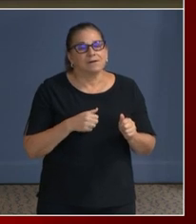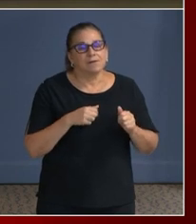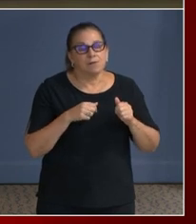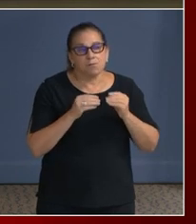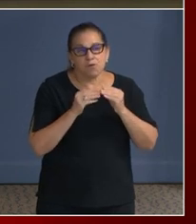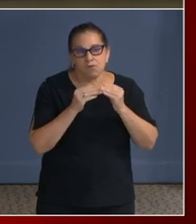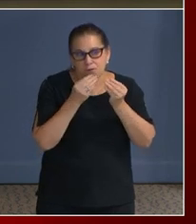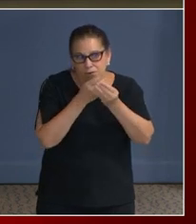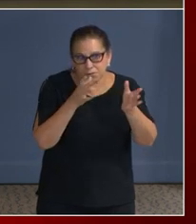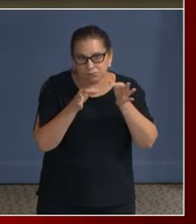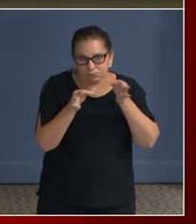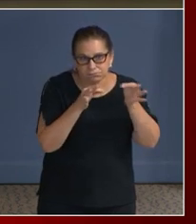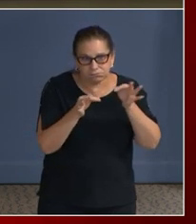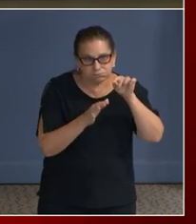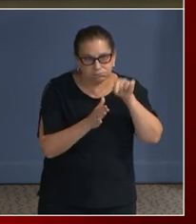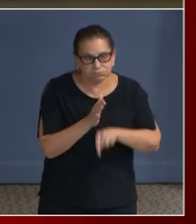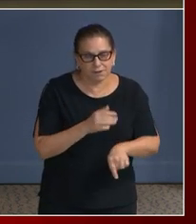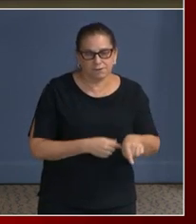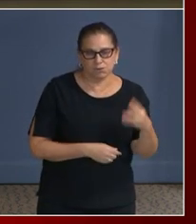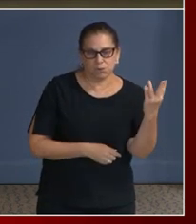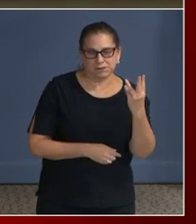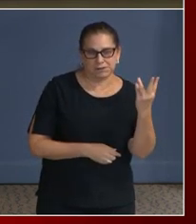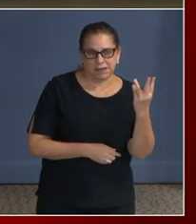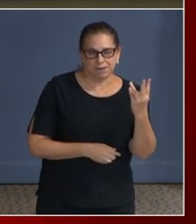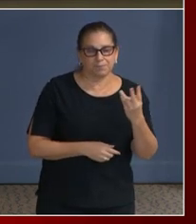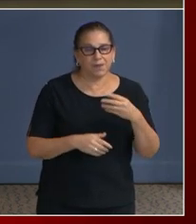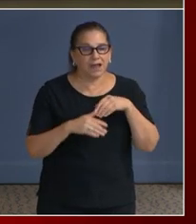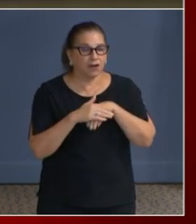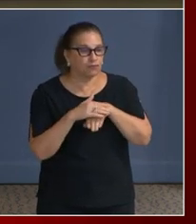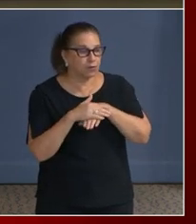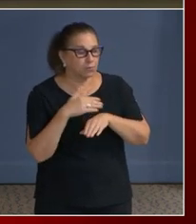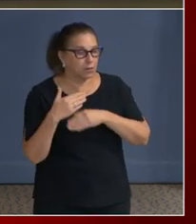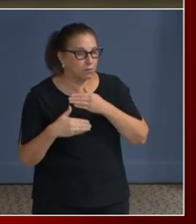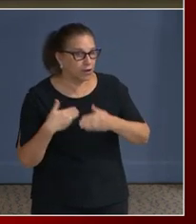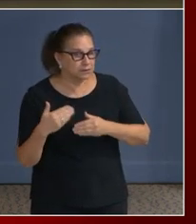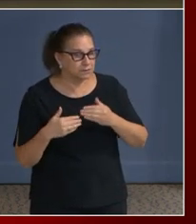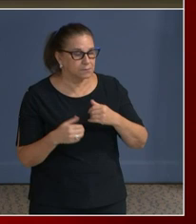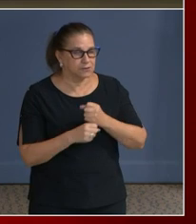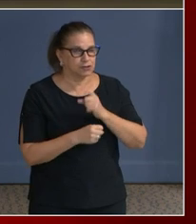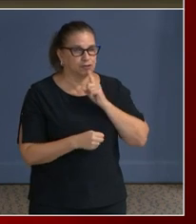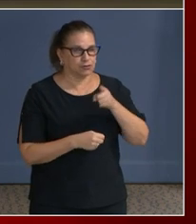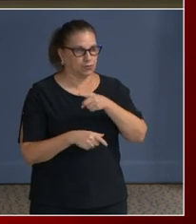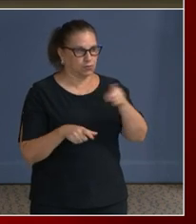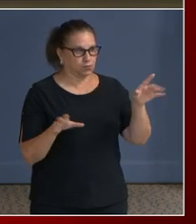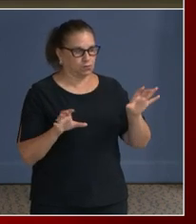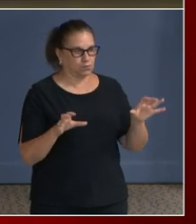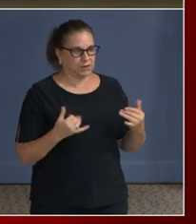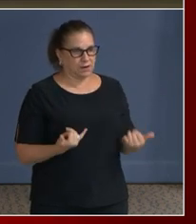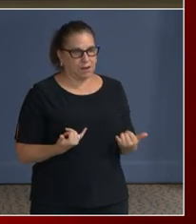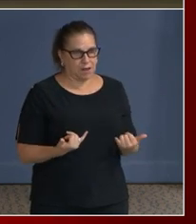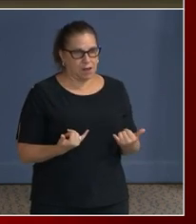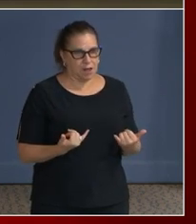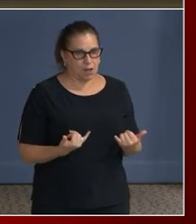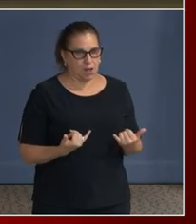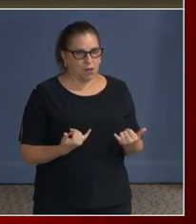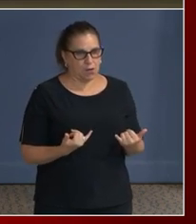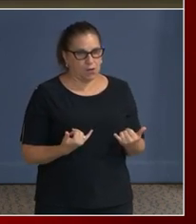not completed the enrollment process, please make sure you do so today. You can enroll